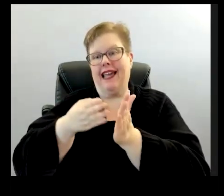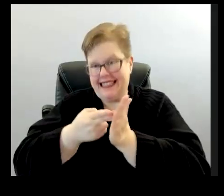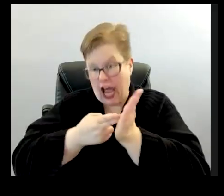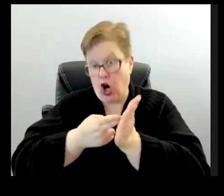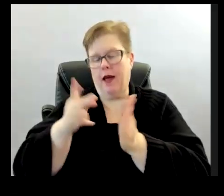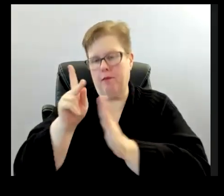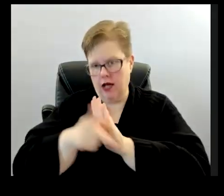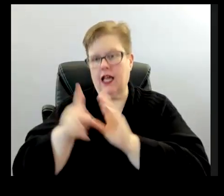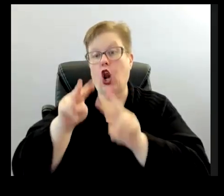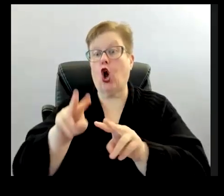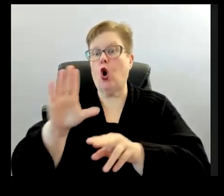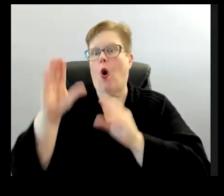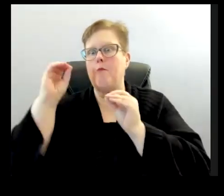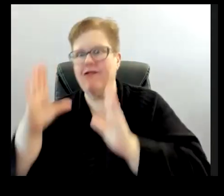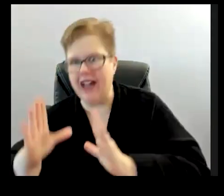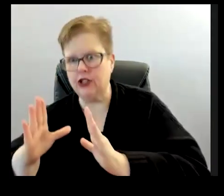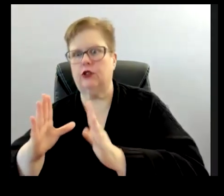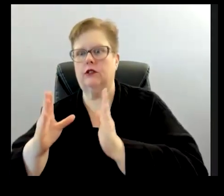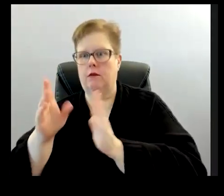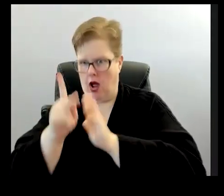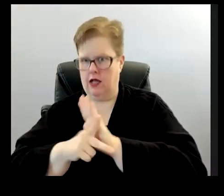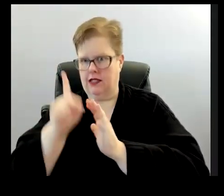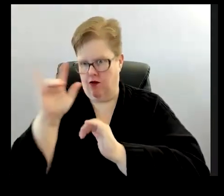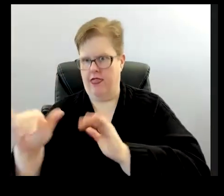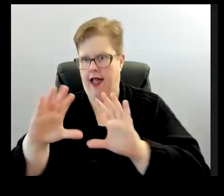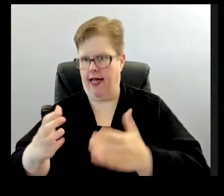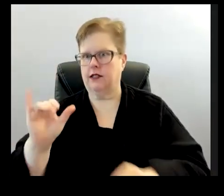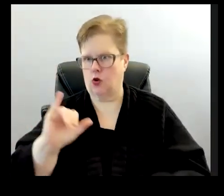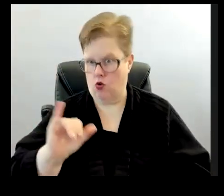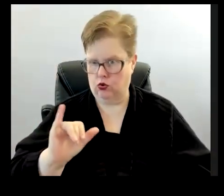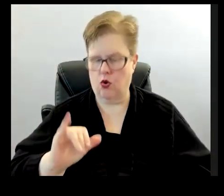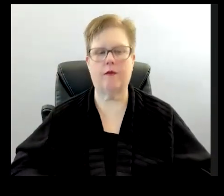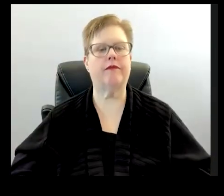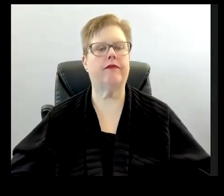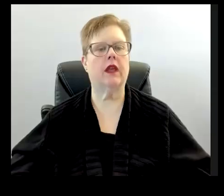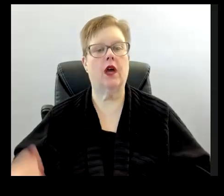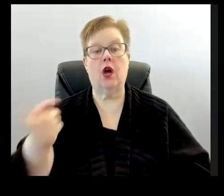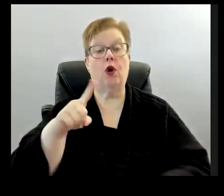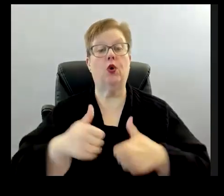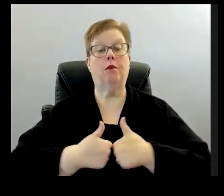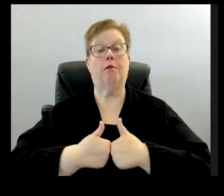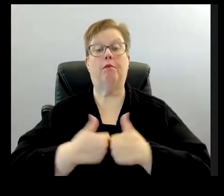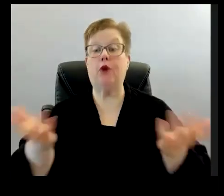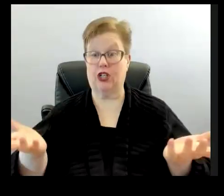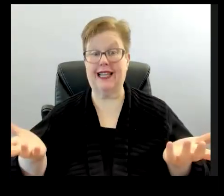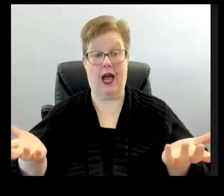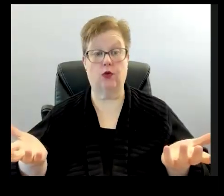your professor's policy for that class. And so you can see when you're burnt out,